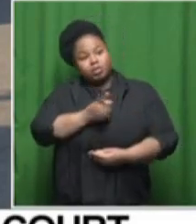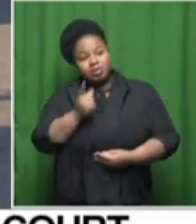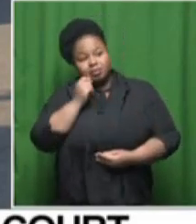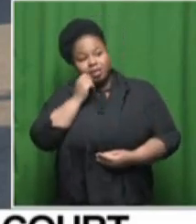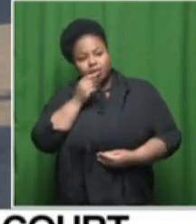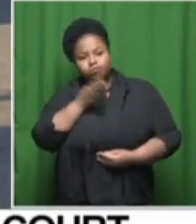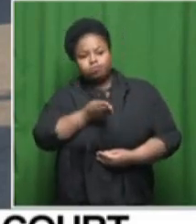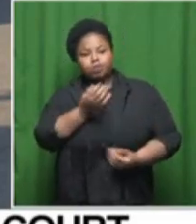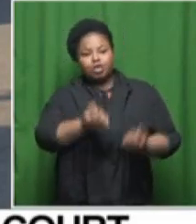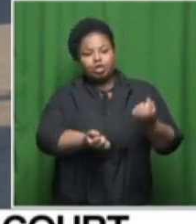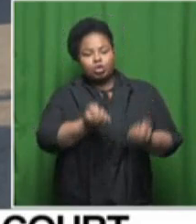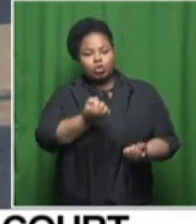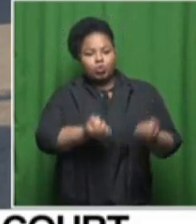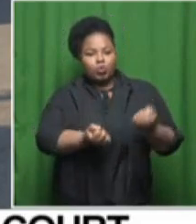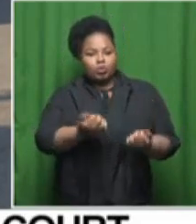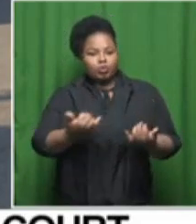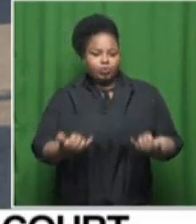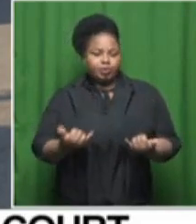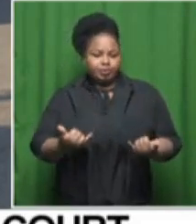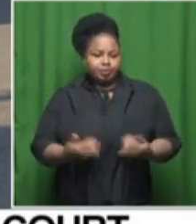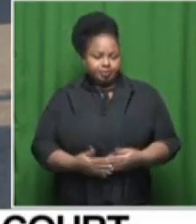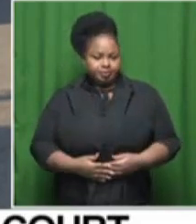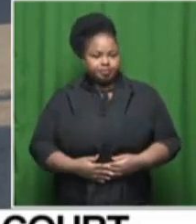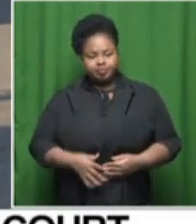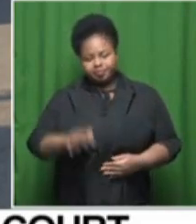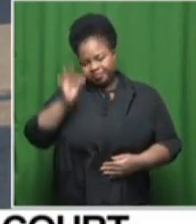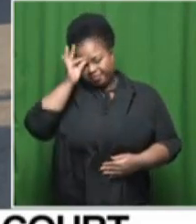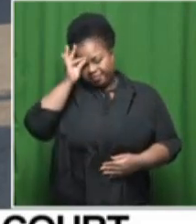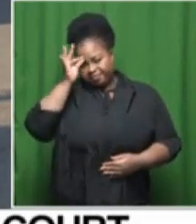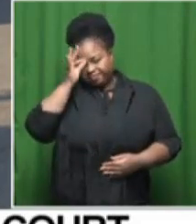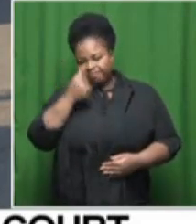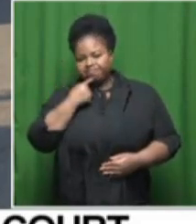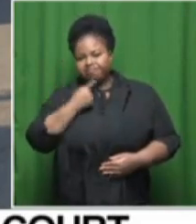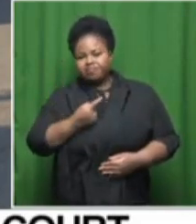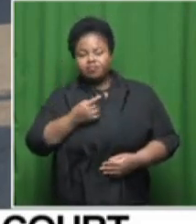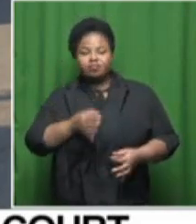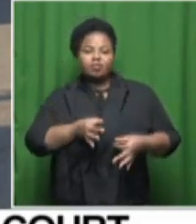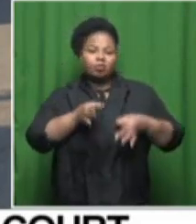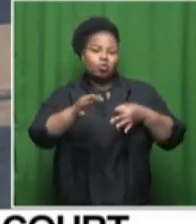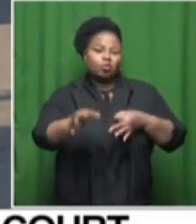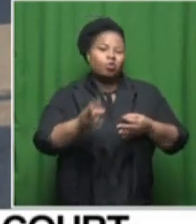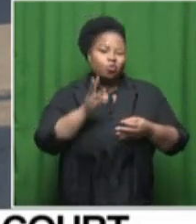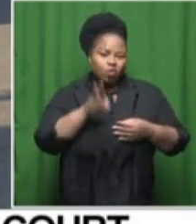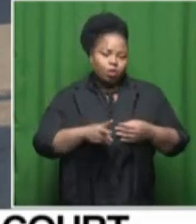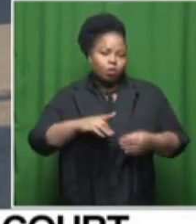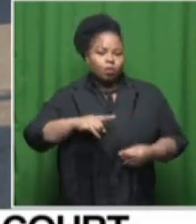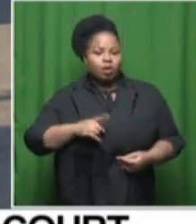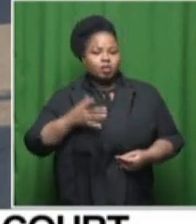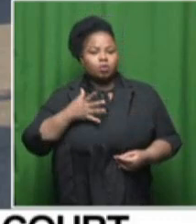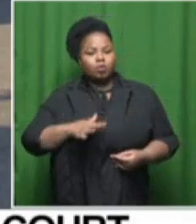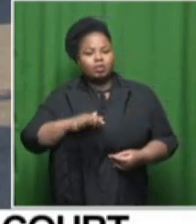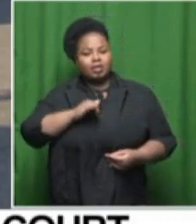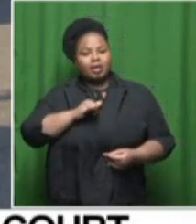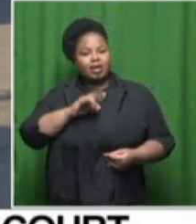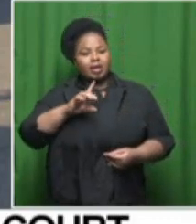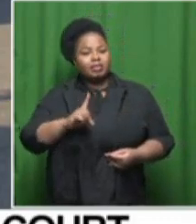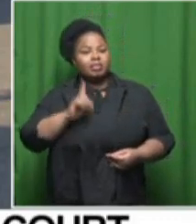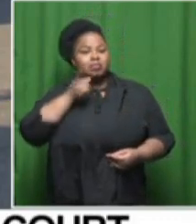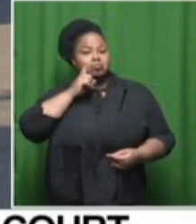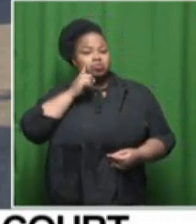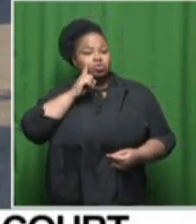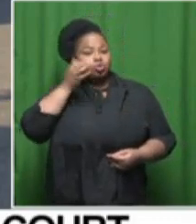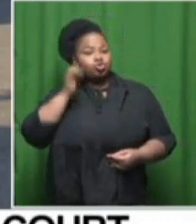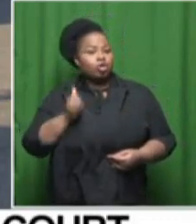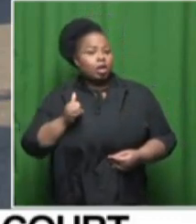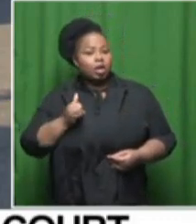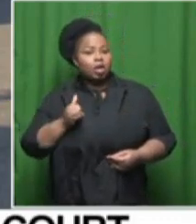do appear in court here today. The police did tell us that they're going to be asking for a postponement to still do the ID parade that has not yet